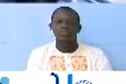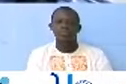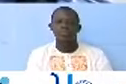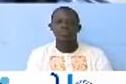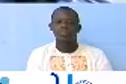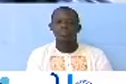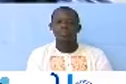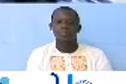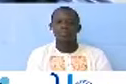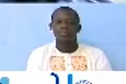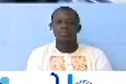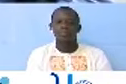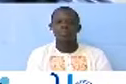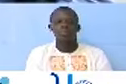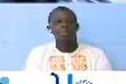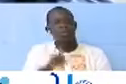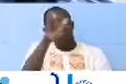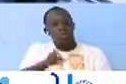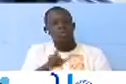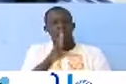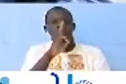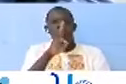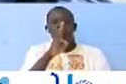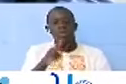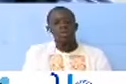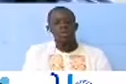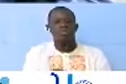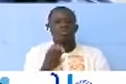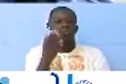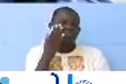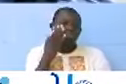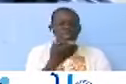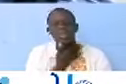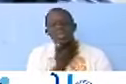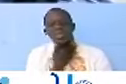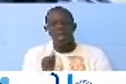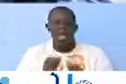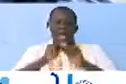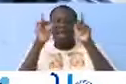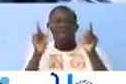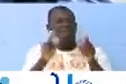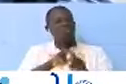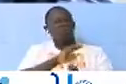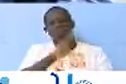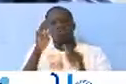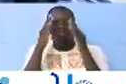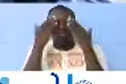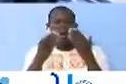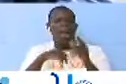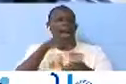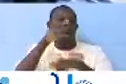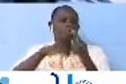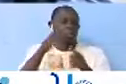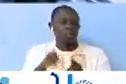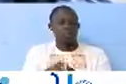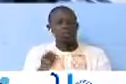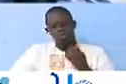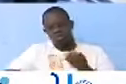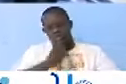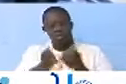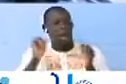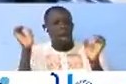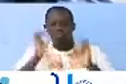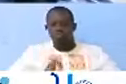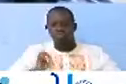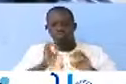mom batalo. Somebody who is used to easy life, who doesn't know what is suffering, no ndati so